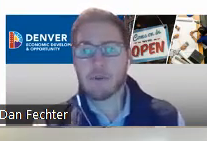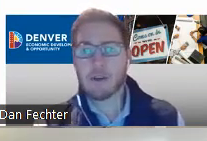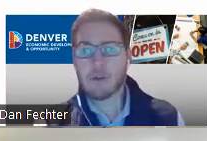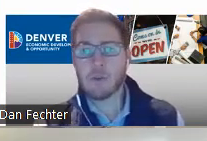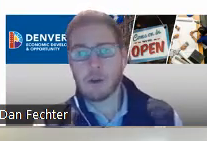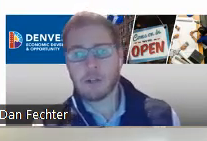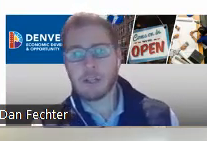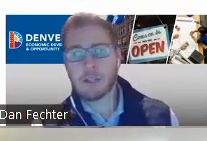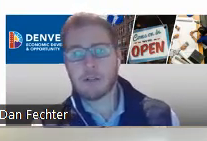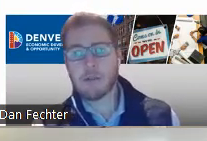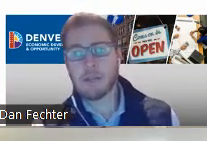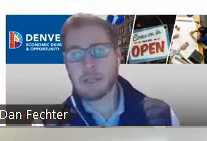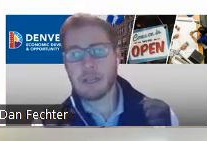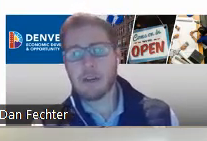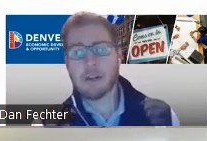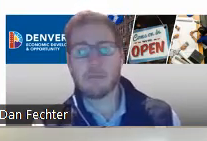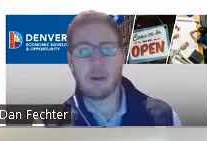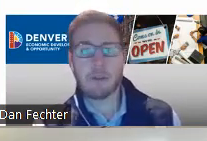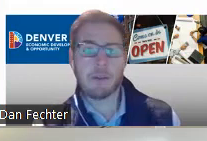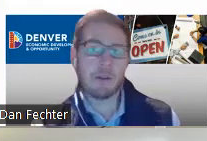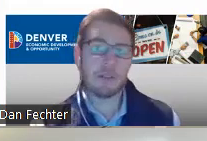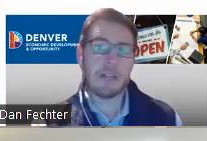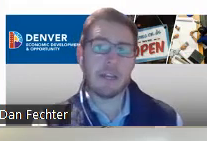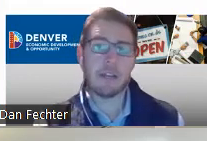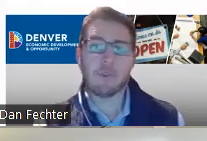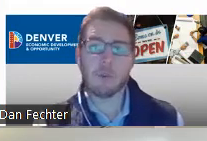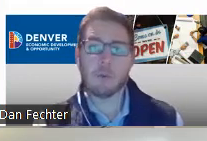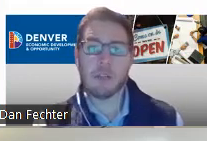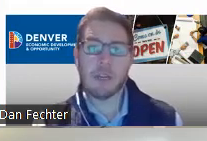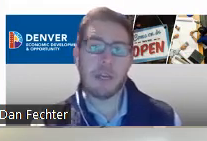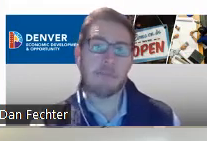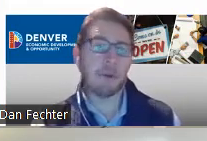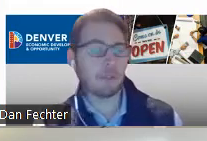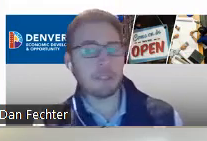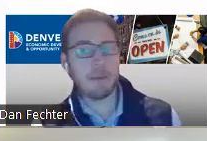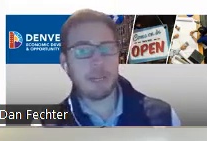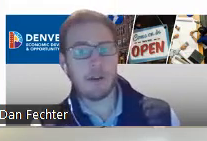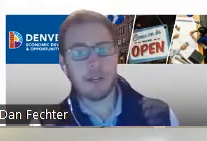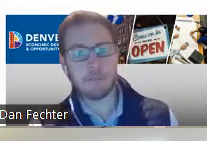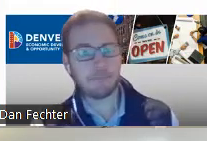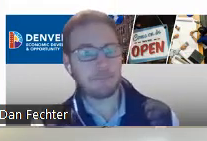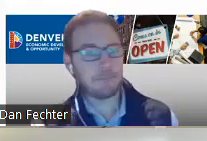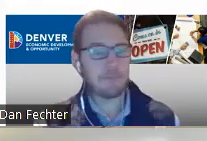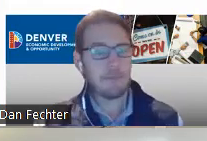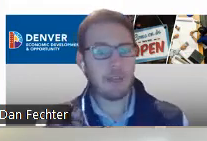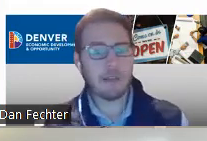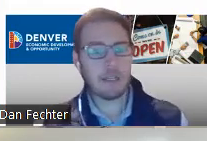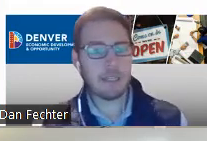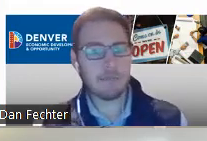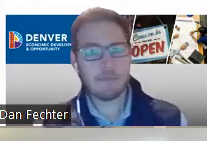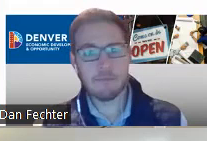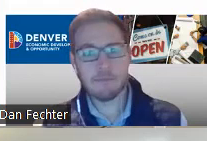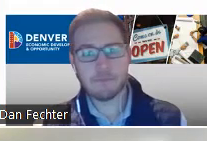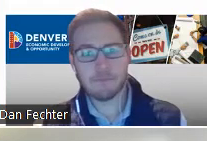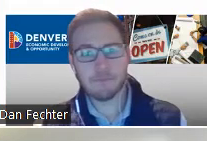pocket park with a park shelter, picnic area, barbecue grills, and an informal play and boulder climbing area.